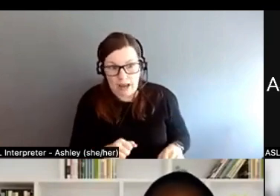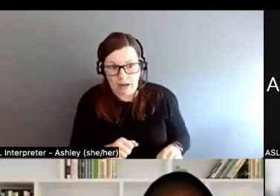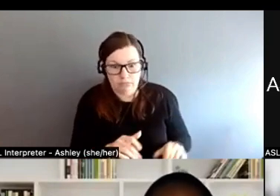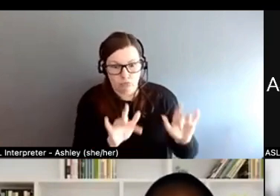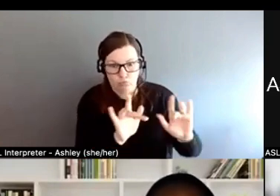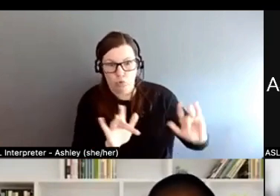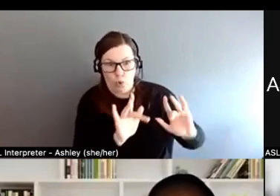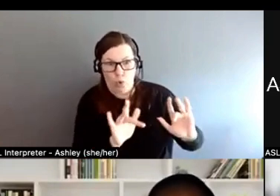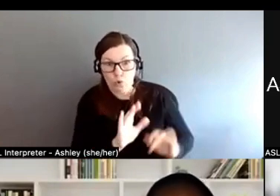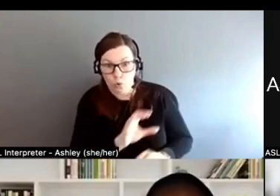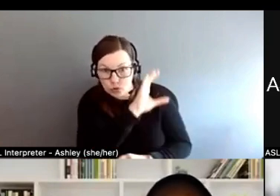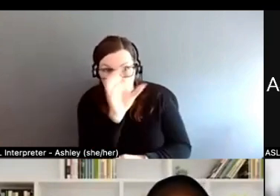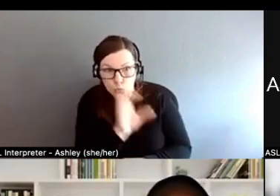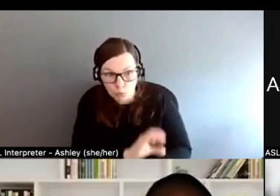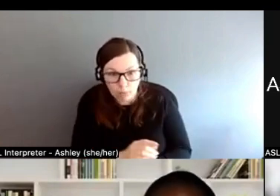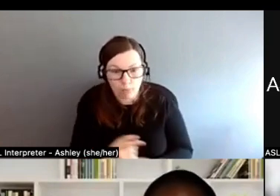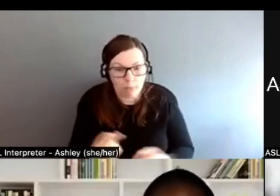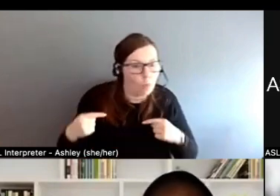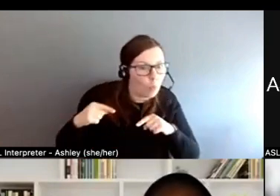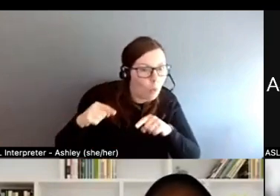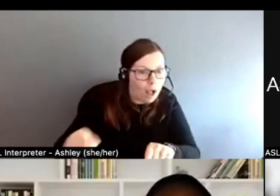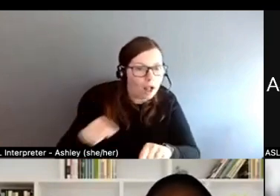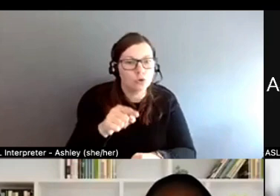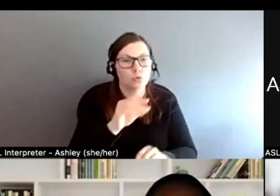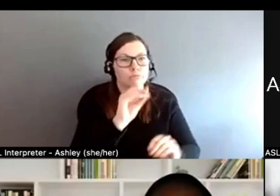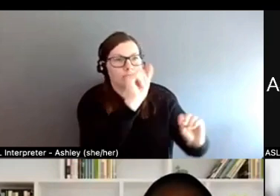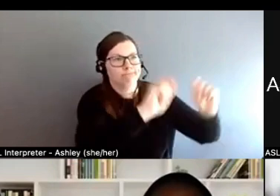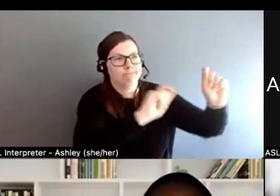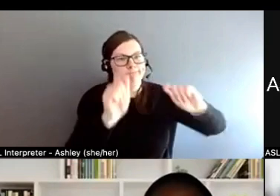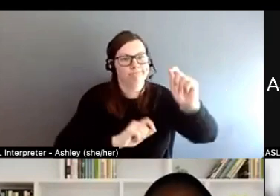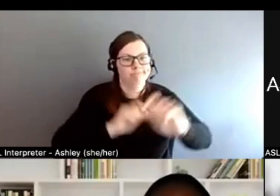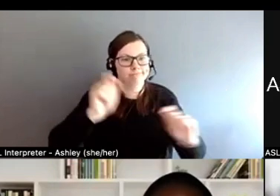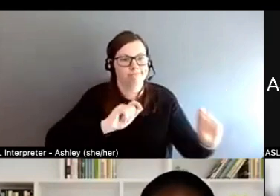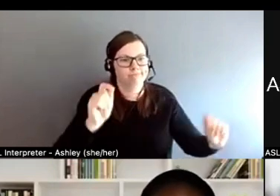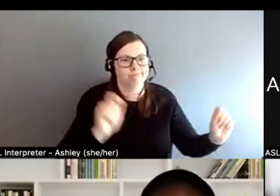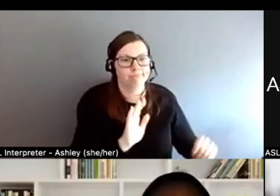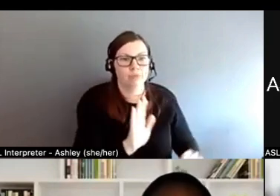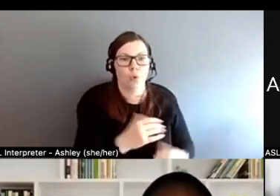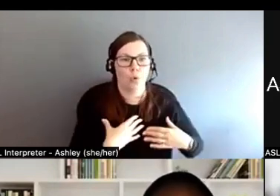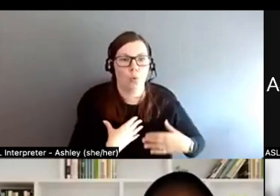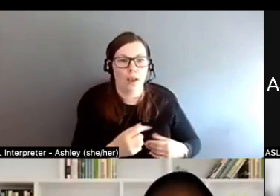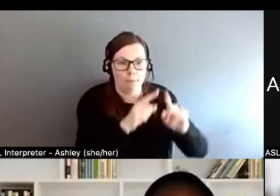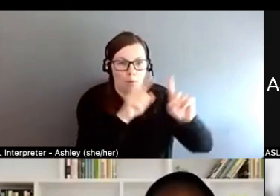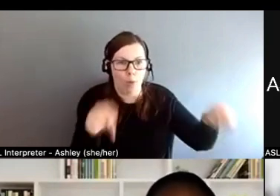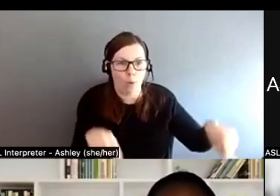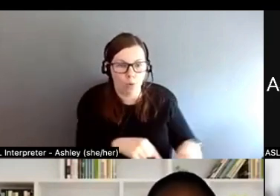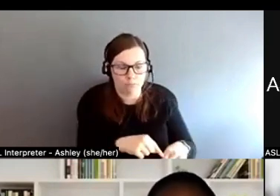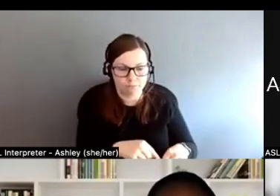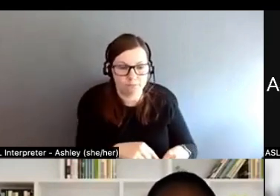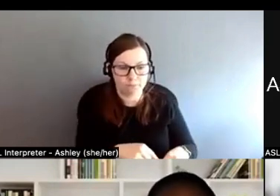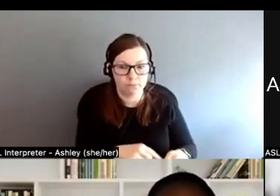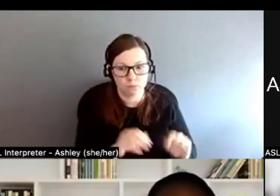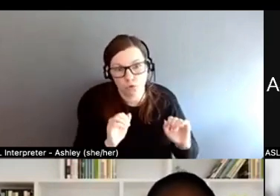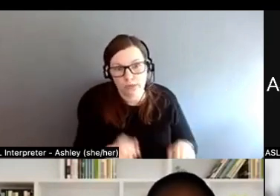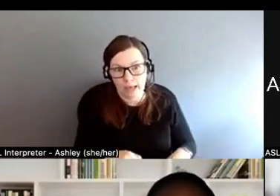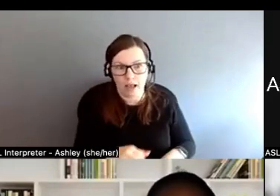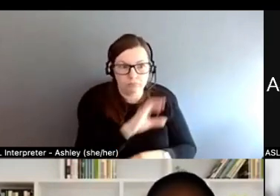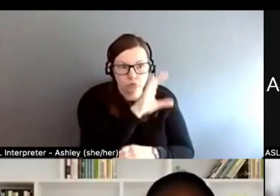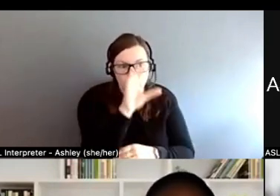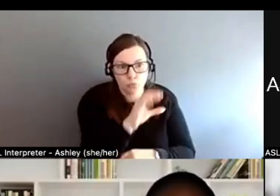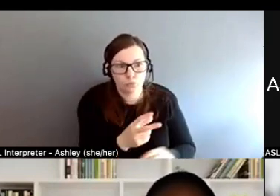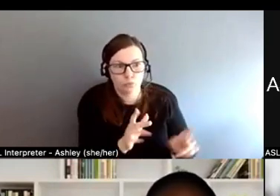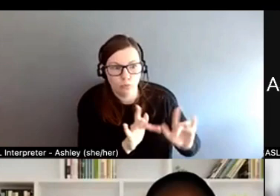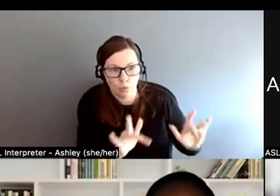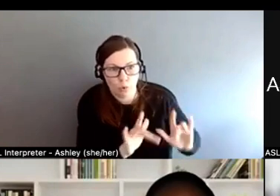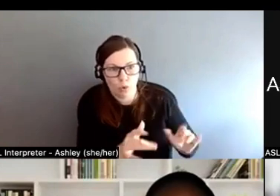can download this and you can edit it and upload it back to Canva. This is one way. Another way, you can use